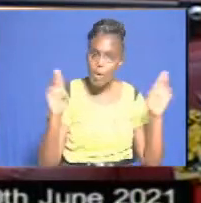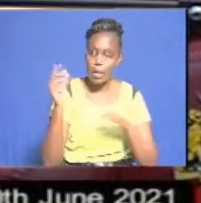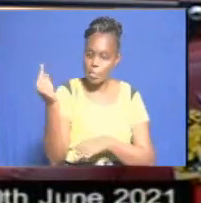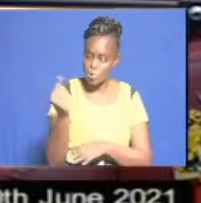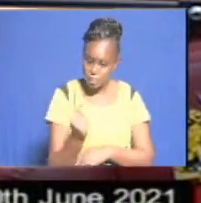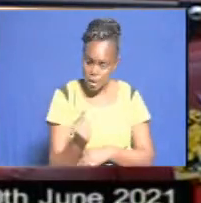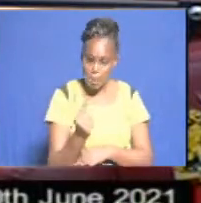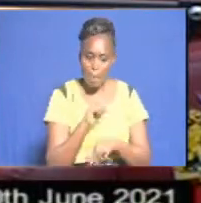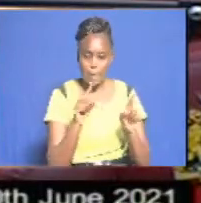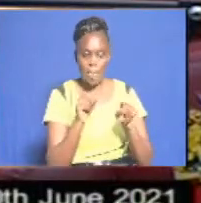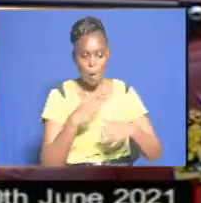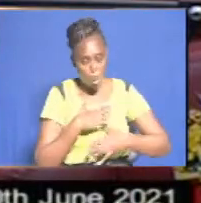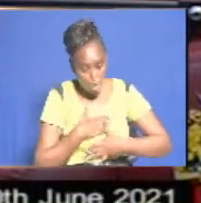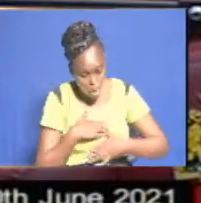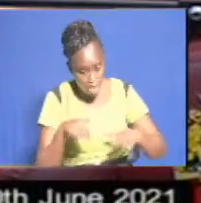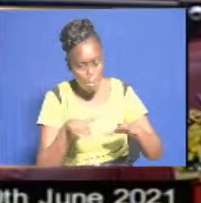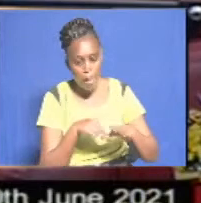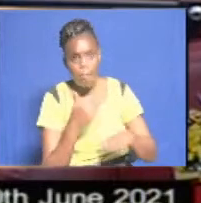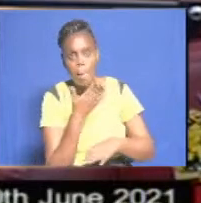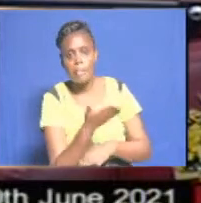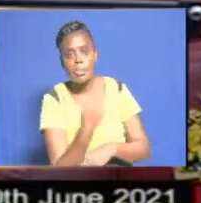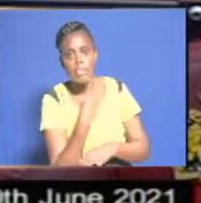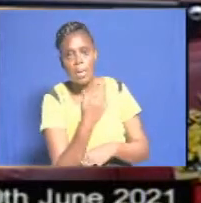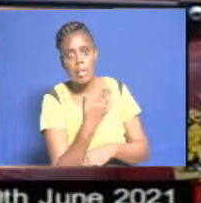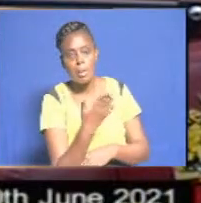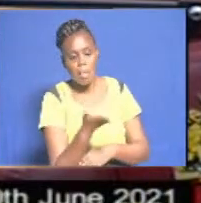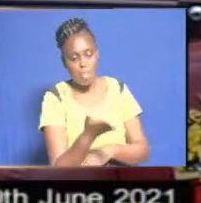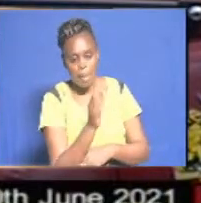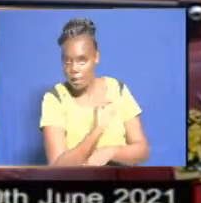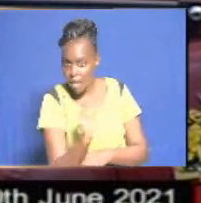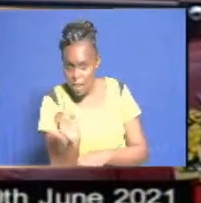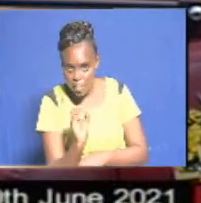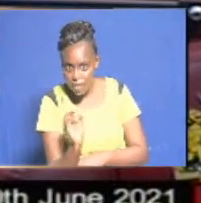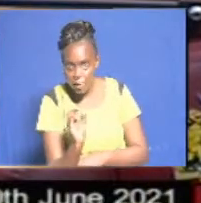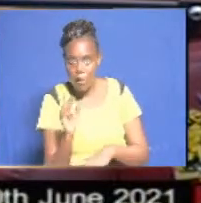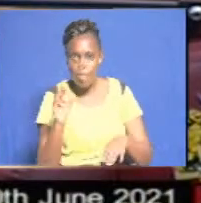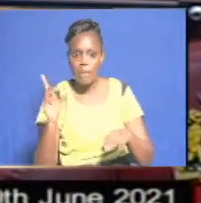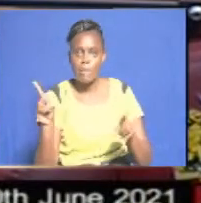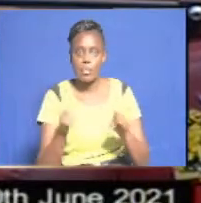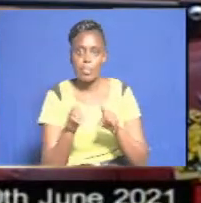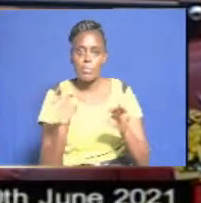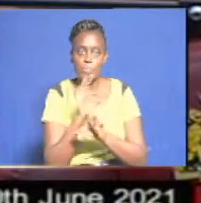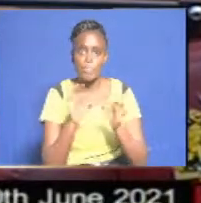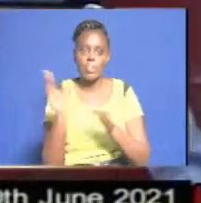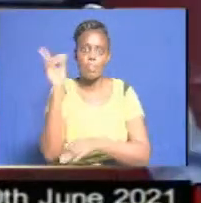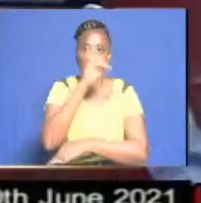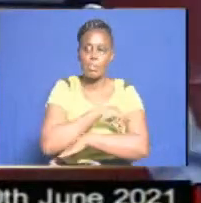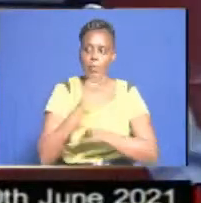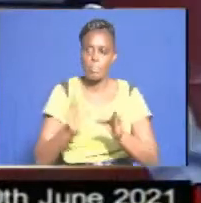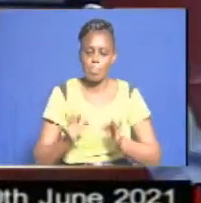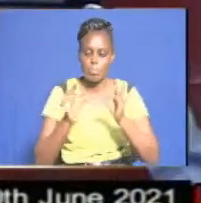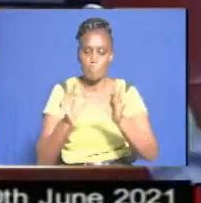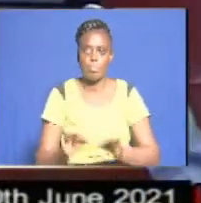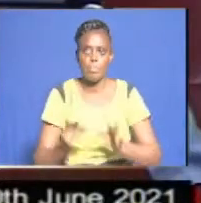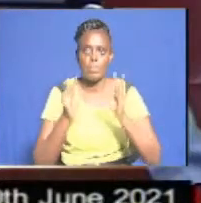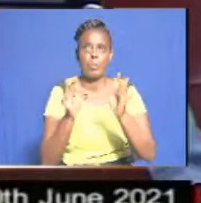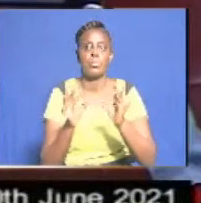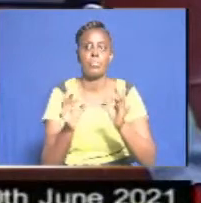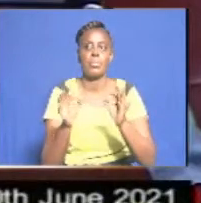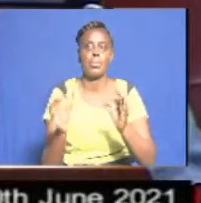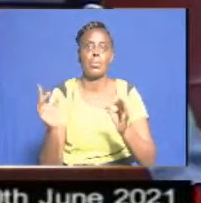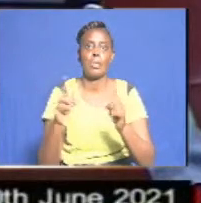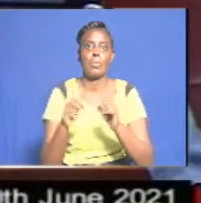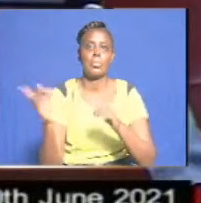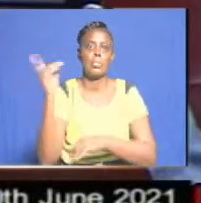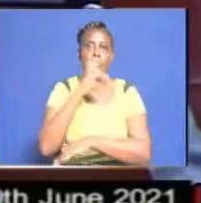Honorable Sotsi approached me. He told me he was not available on the day and that I should postpone it until a date that he is available.